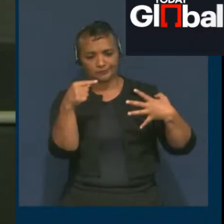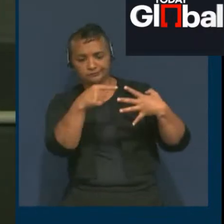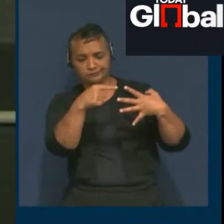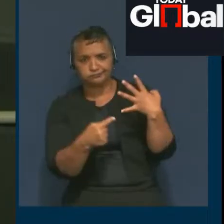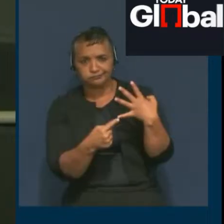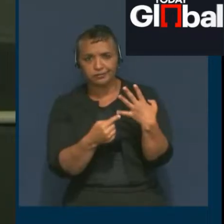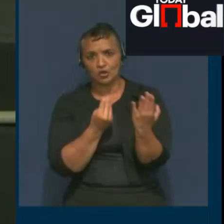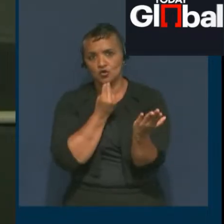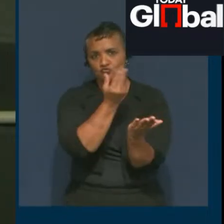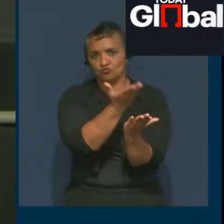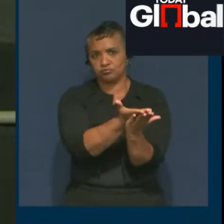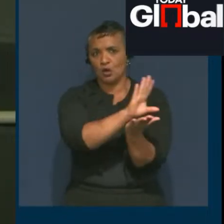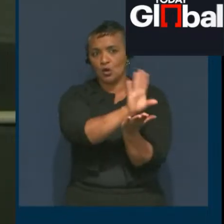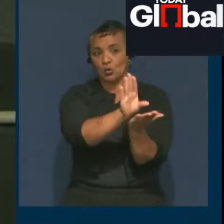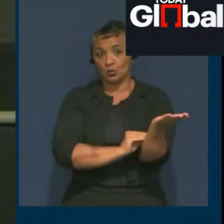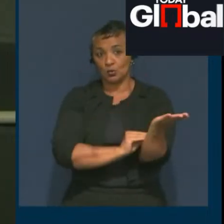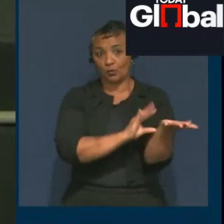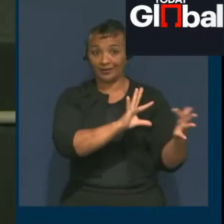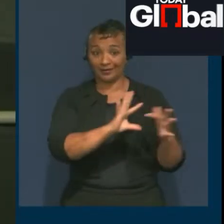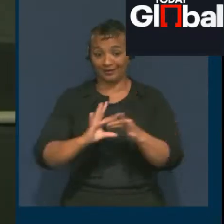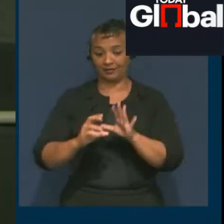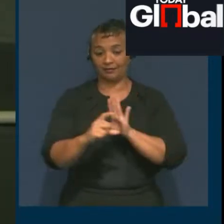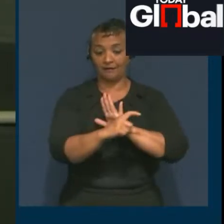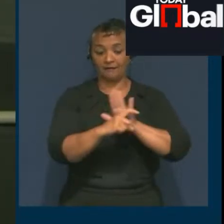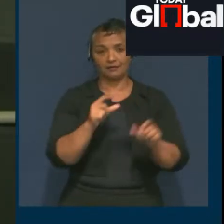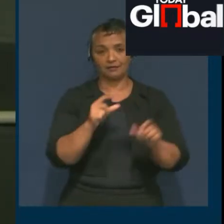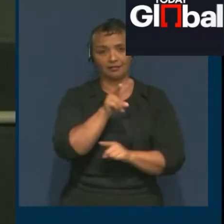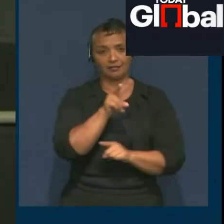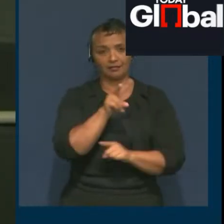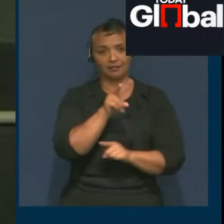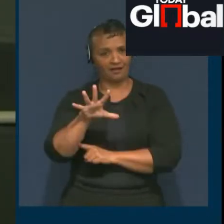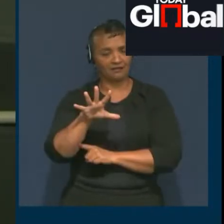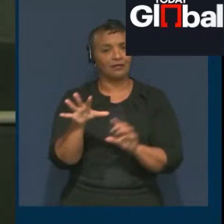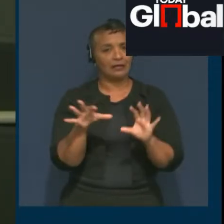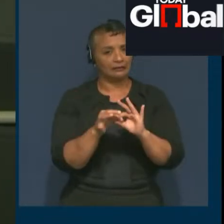submitted pursuant to Article 35 of the Convention on the Rights of